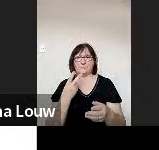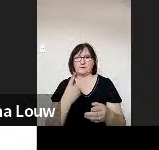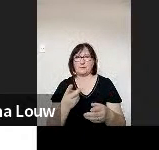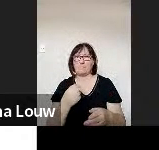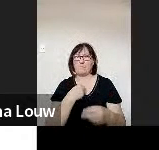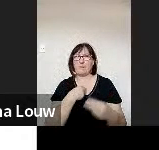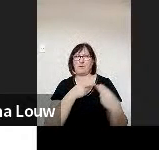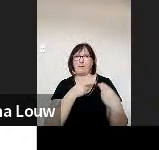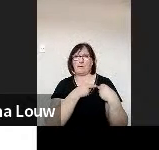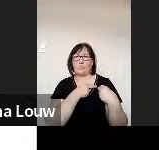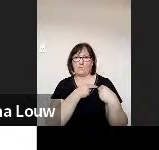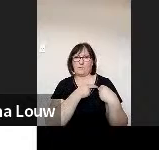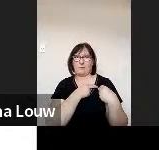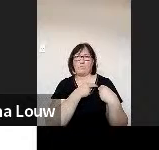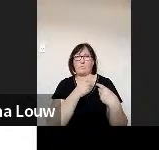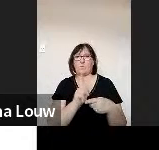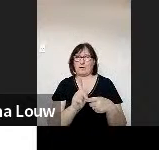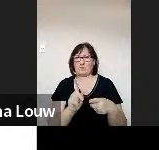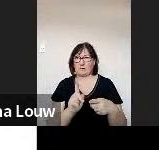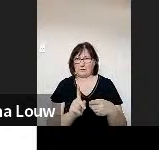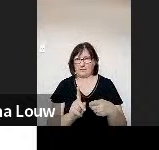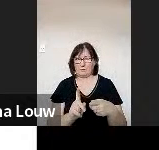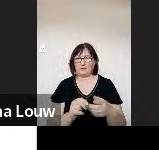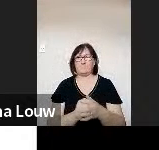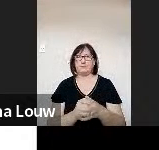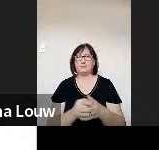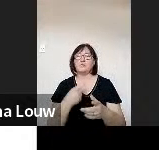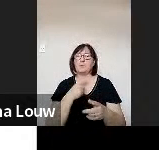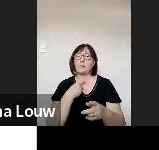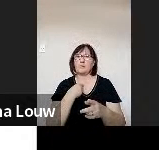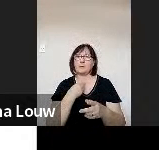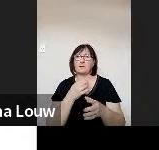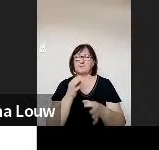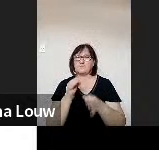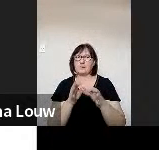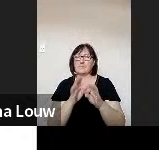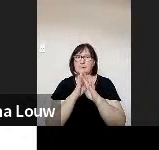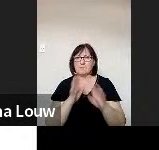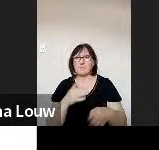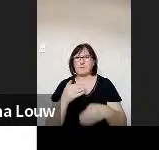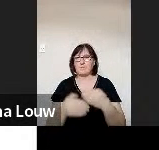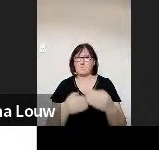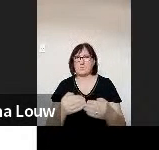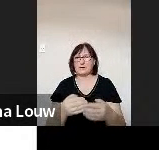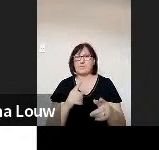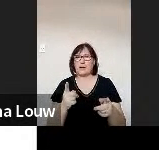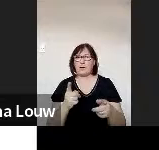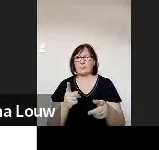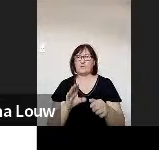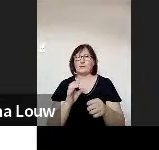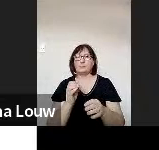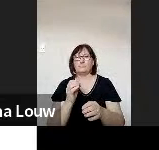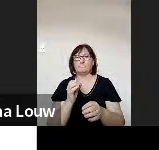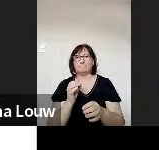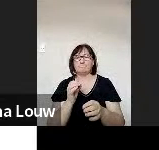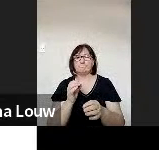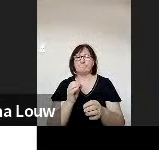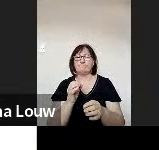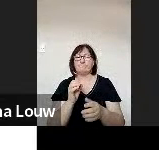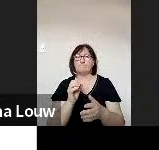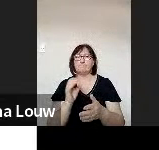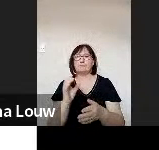to take you through a simple process or to clarify the process for an application for a